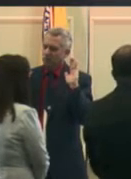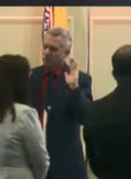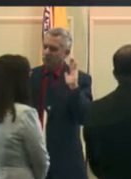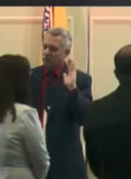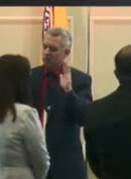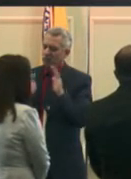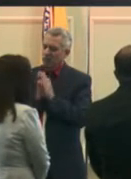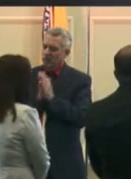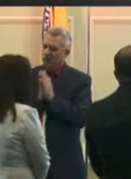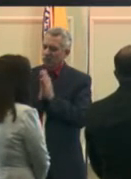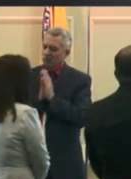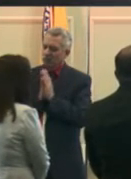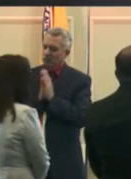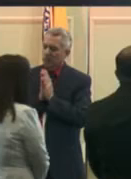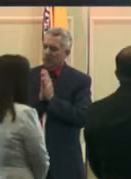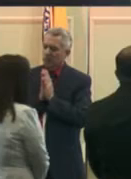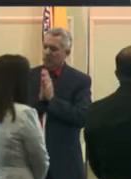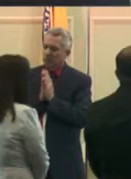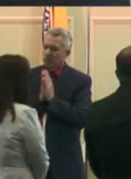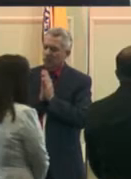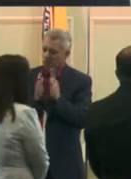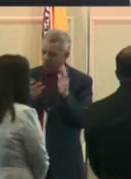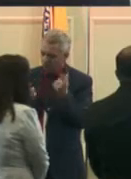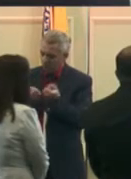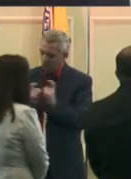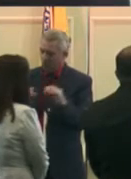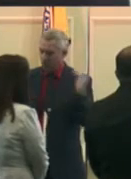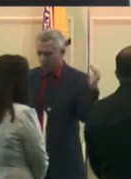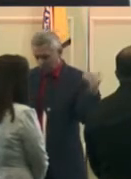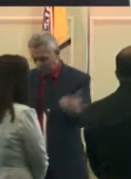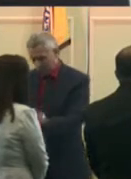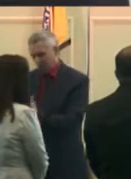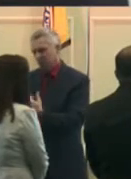We pray, Lord, that you would give us a renewedness of strength.